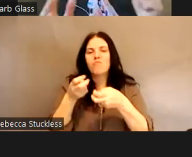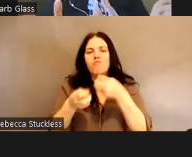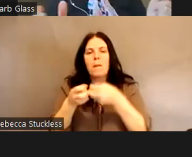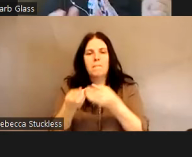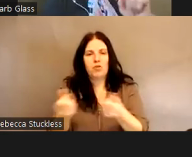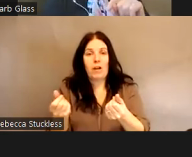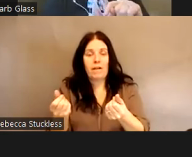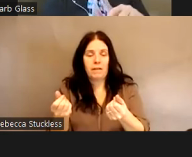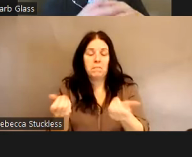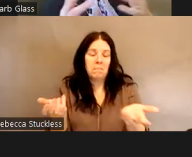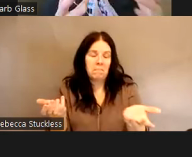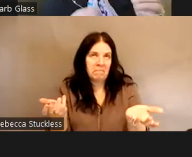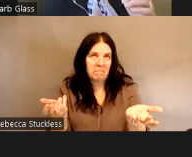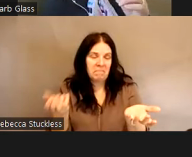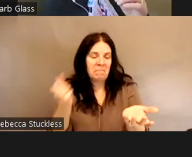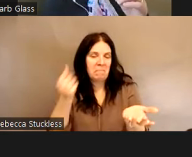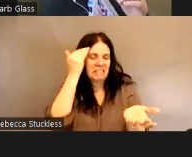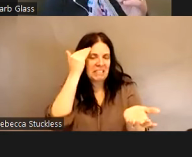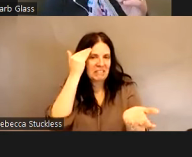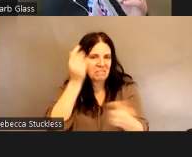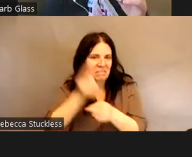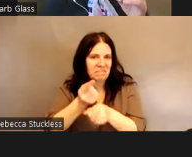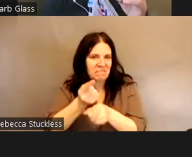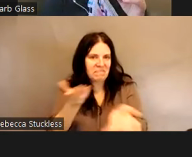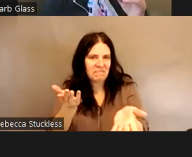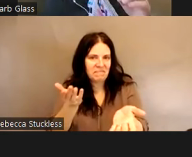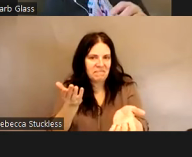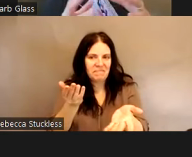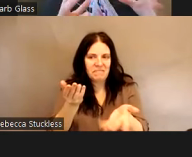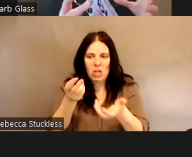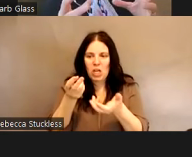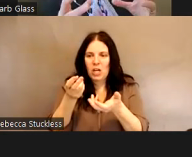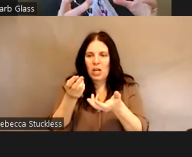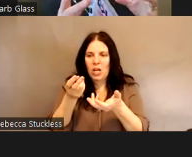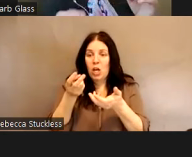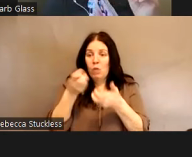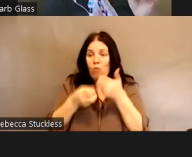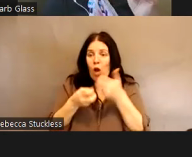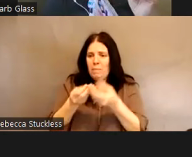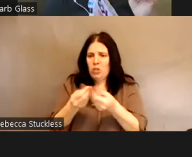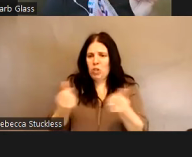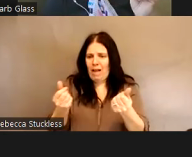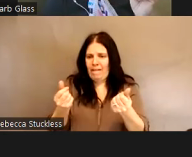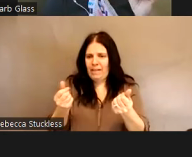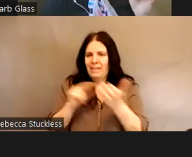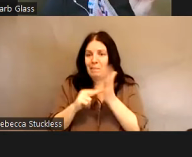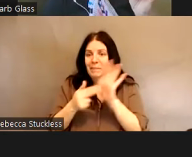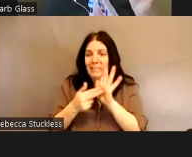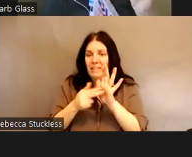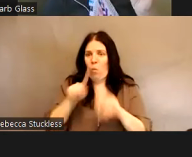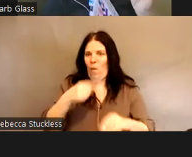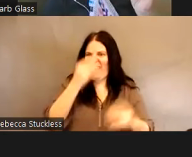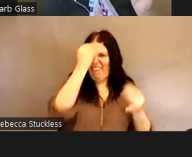Again, makes sense because problem solving encompasses a lot more than just thinking skills.